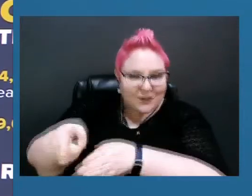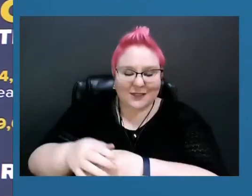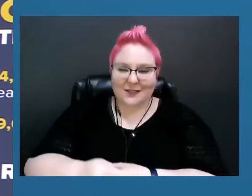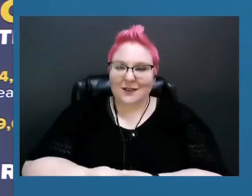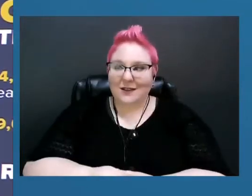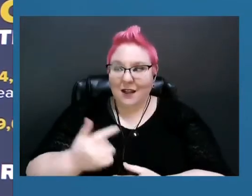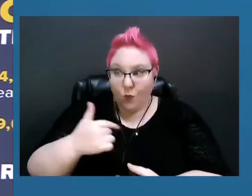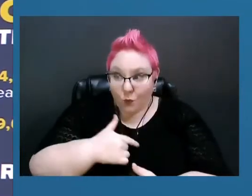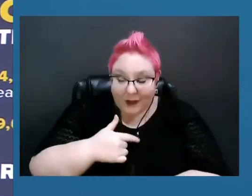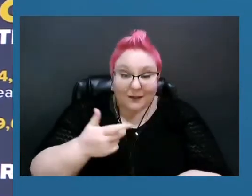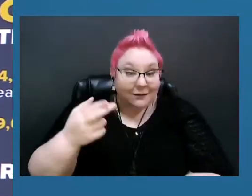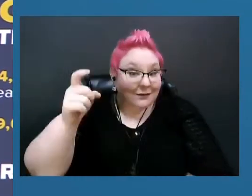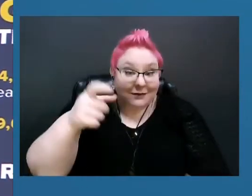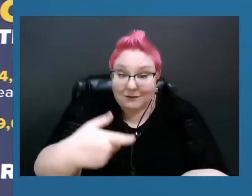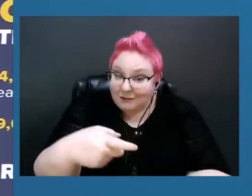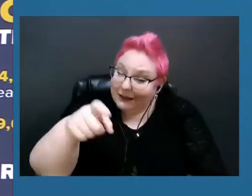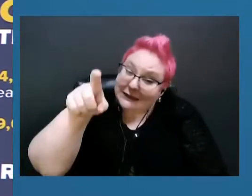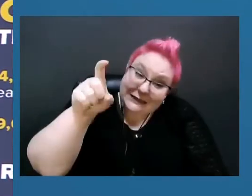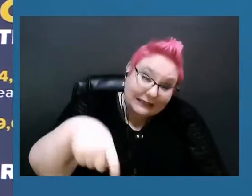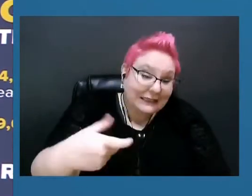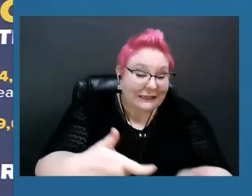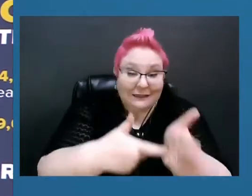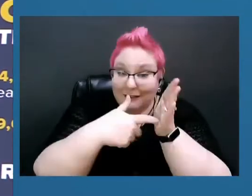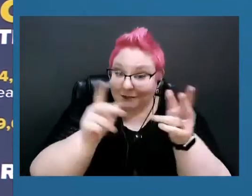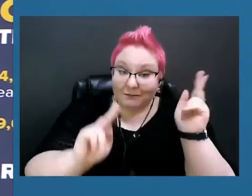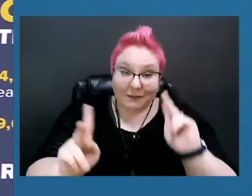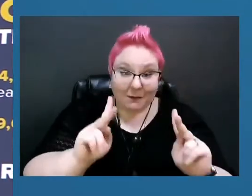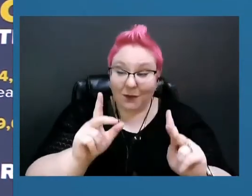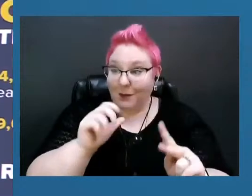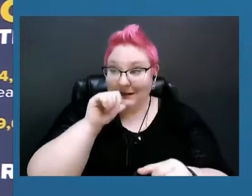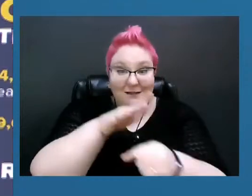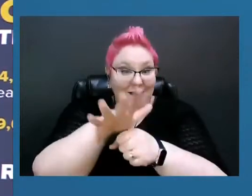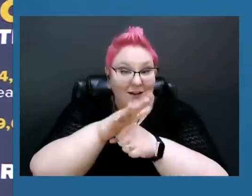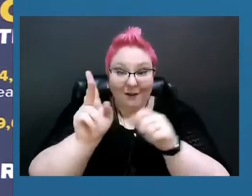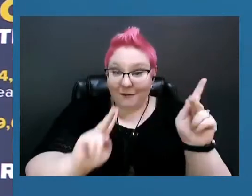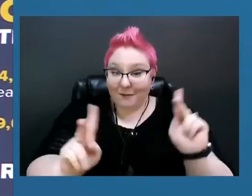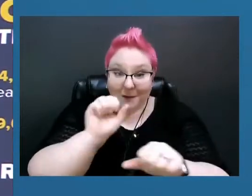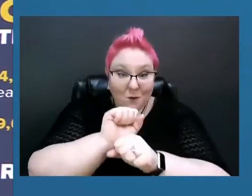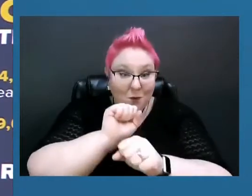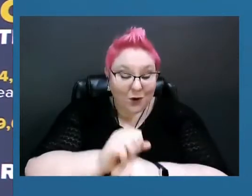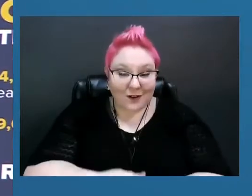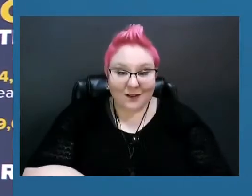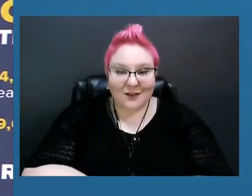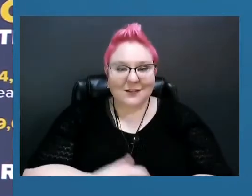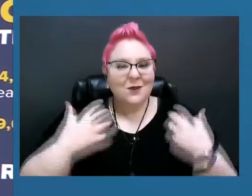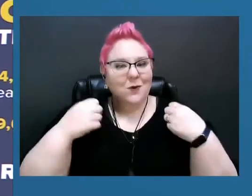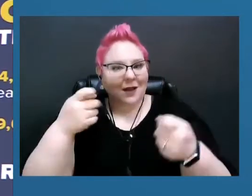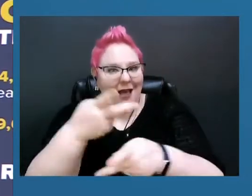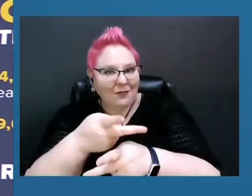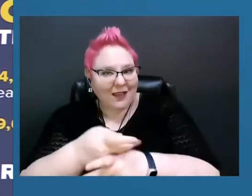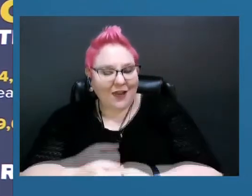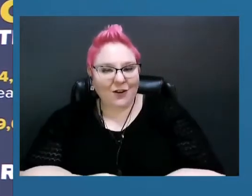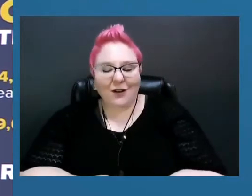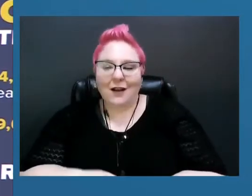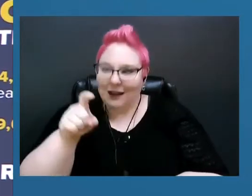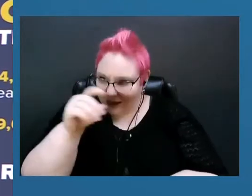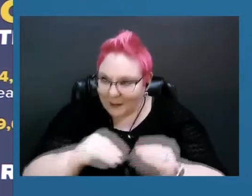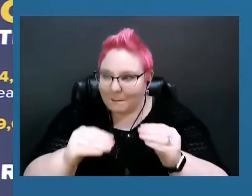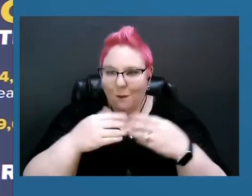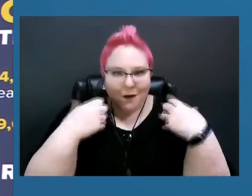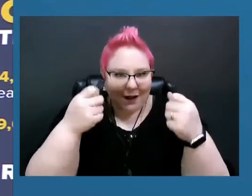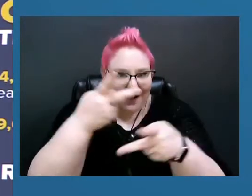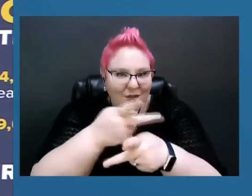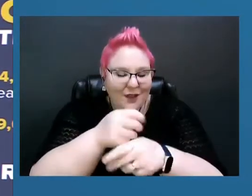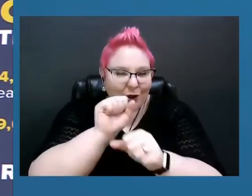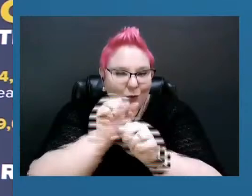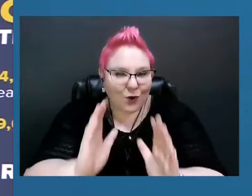high-demand industries and professions where I don't have enough workers. So healthcare. I need more healthcare workers. I need